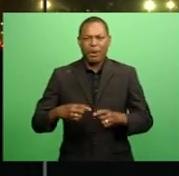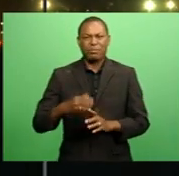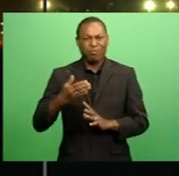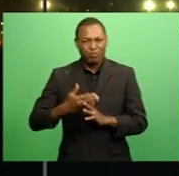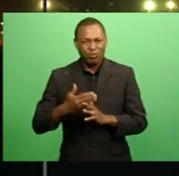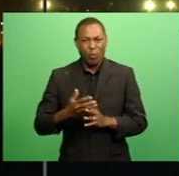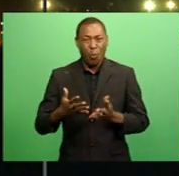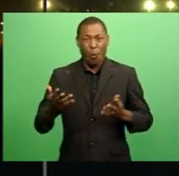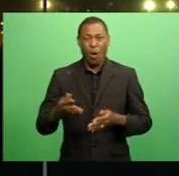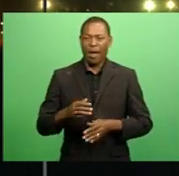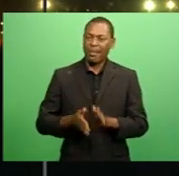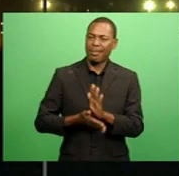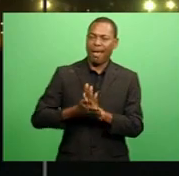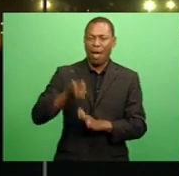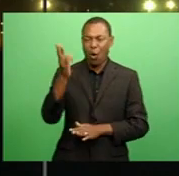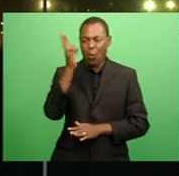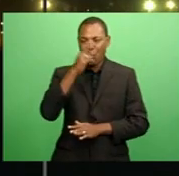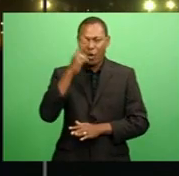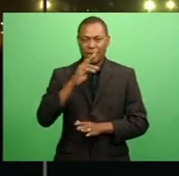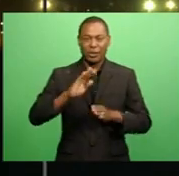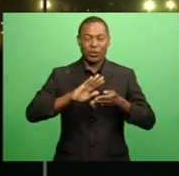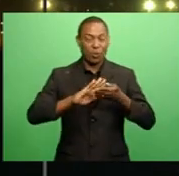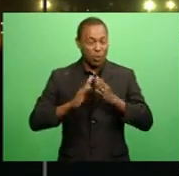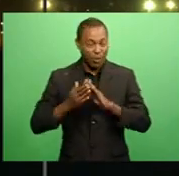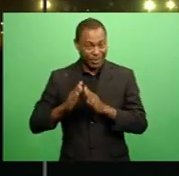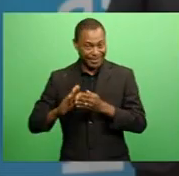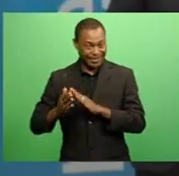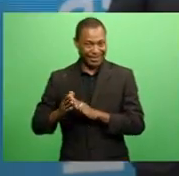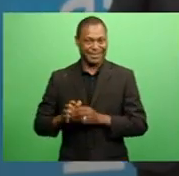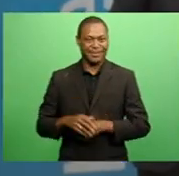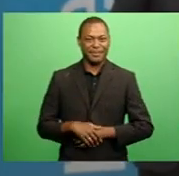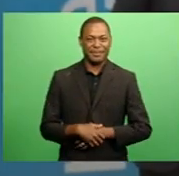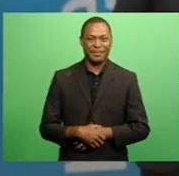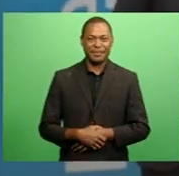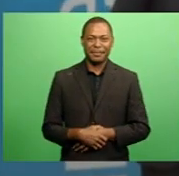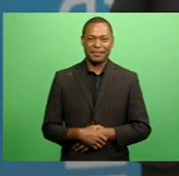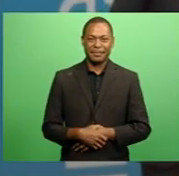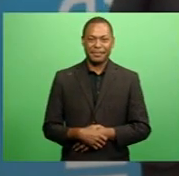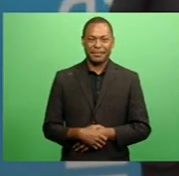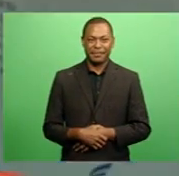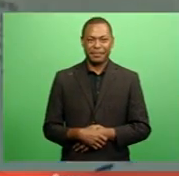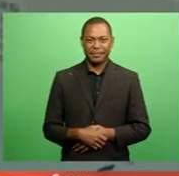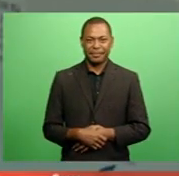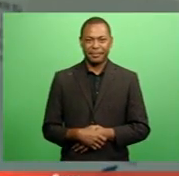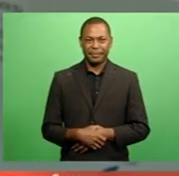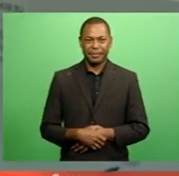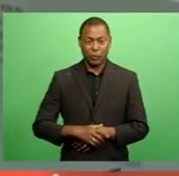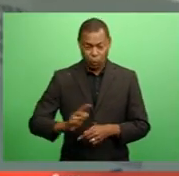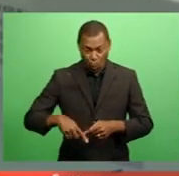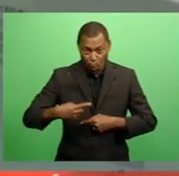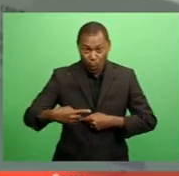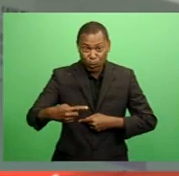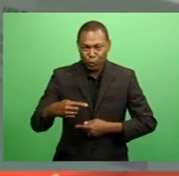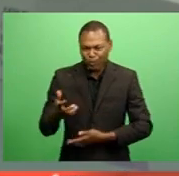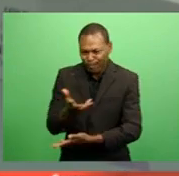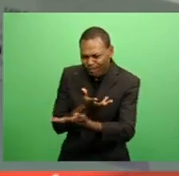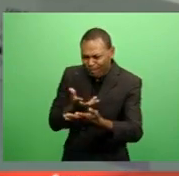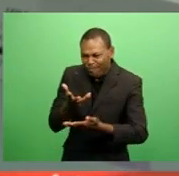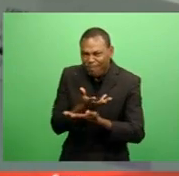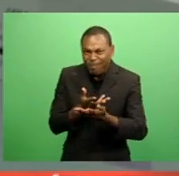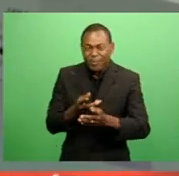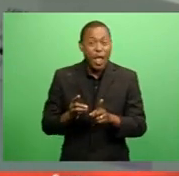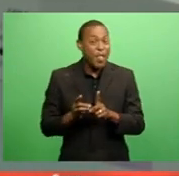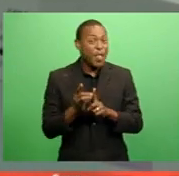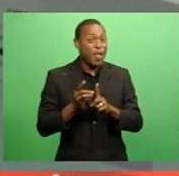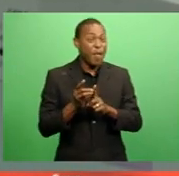high-risk communities as well. Koroi Tandulala reports. The continuous dialogue between the developing partners such as